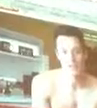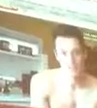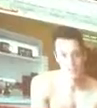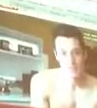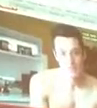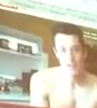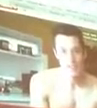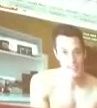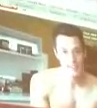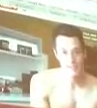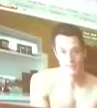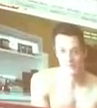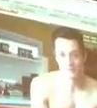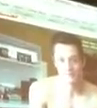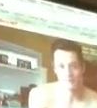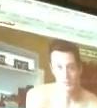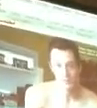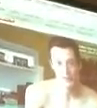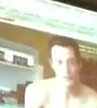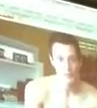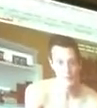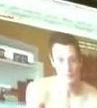fan. I'm sorry.